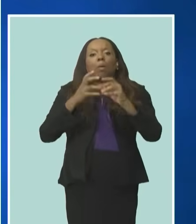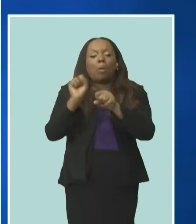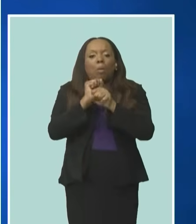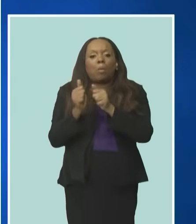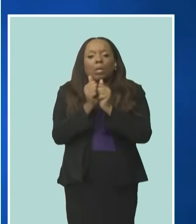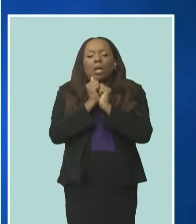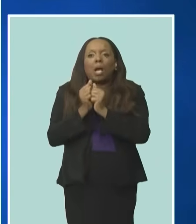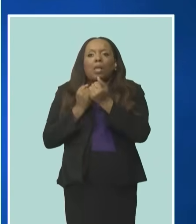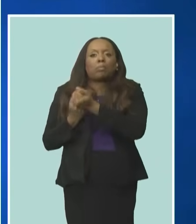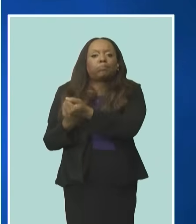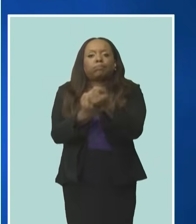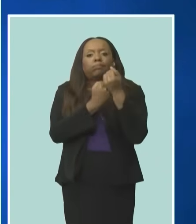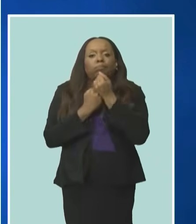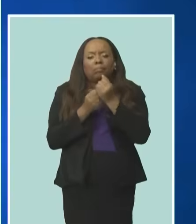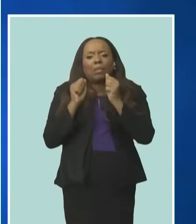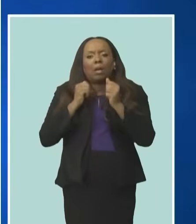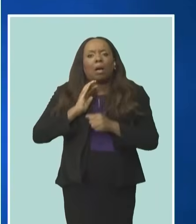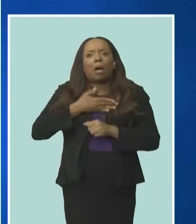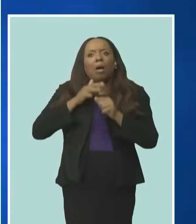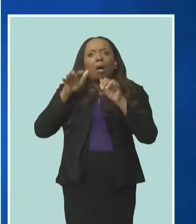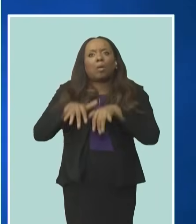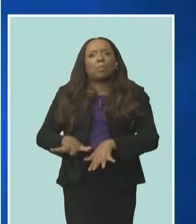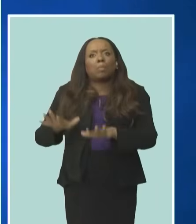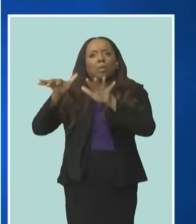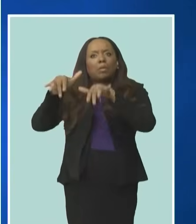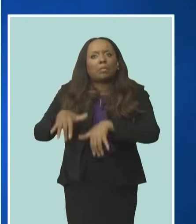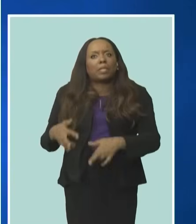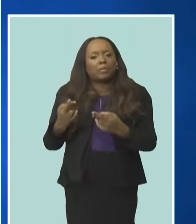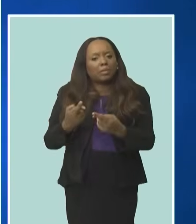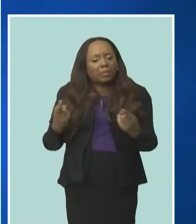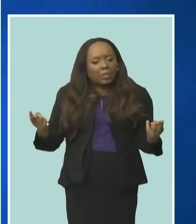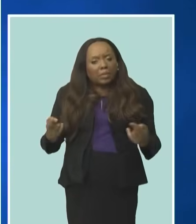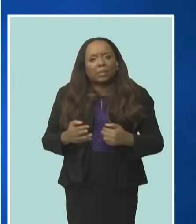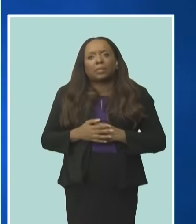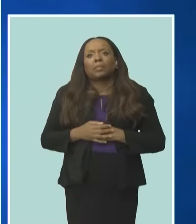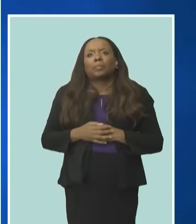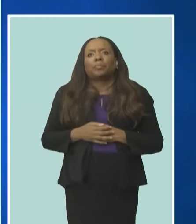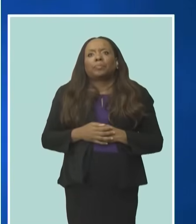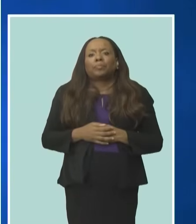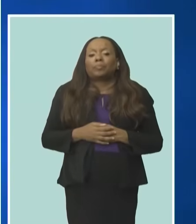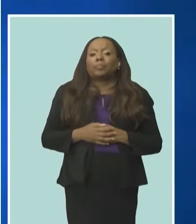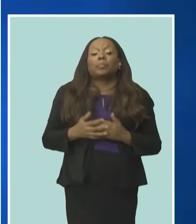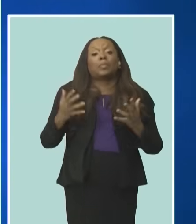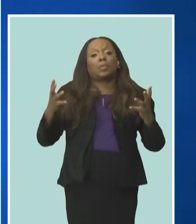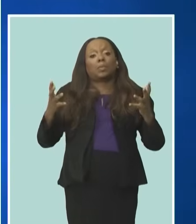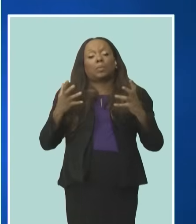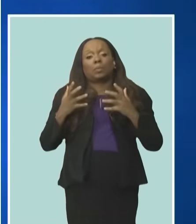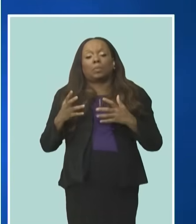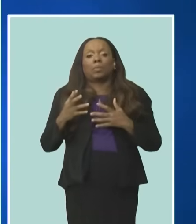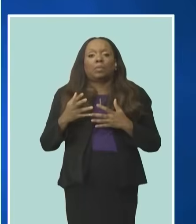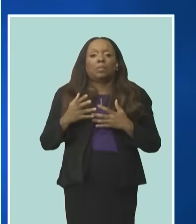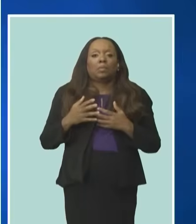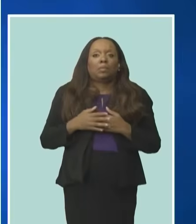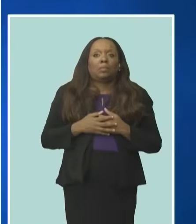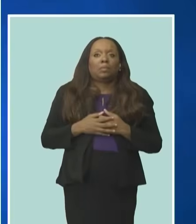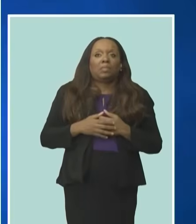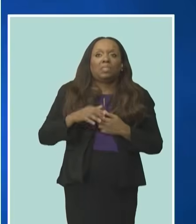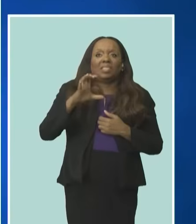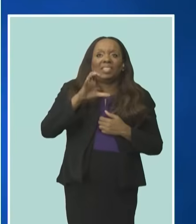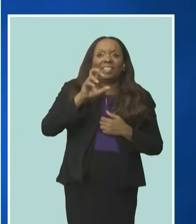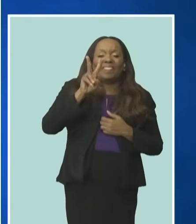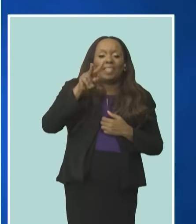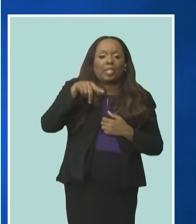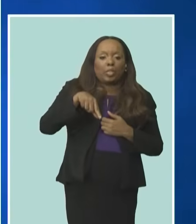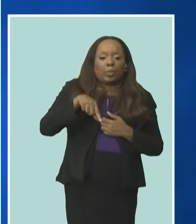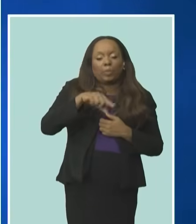of our marine resources. Organizers plan to seek Caribbean vocational qualification status for the course,